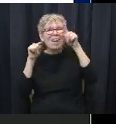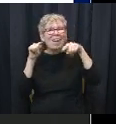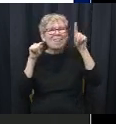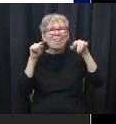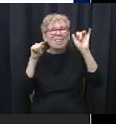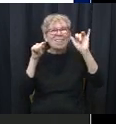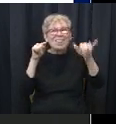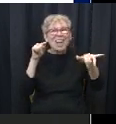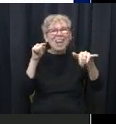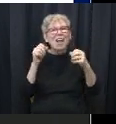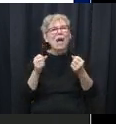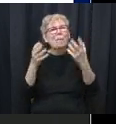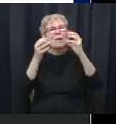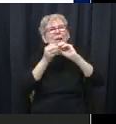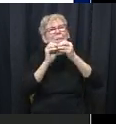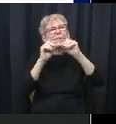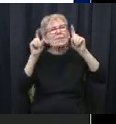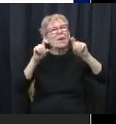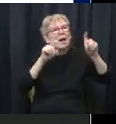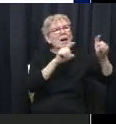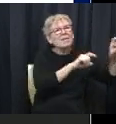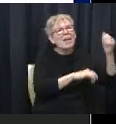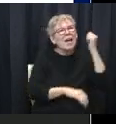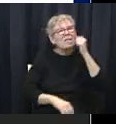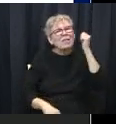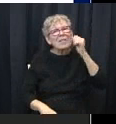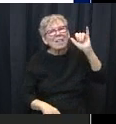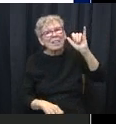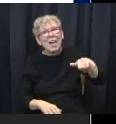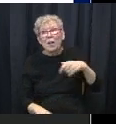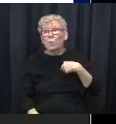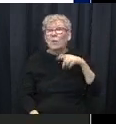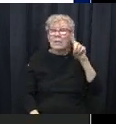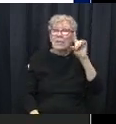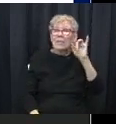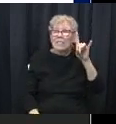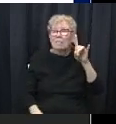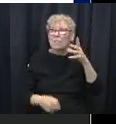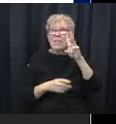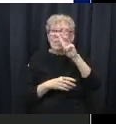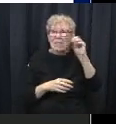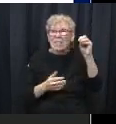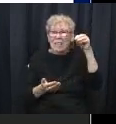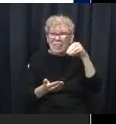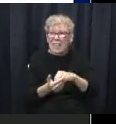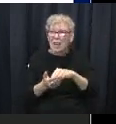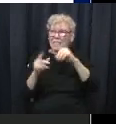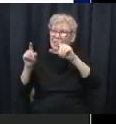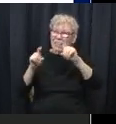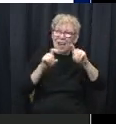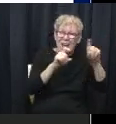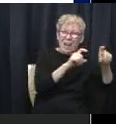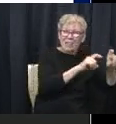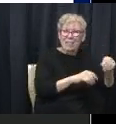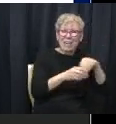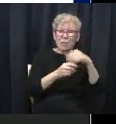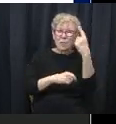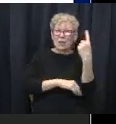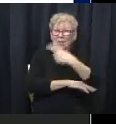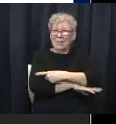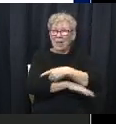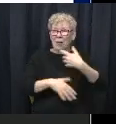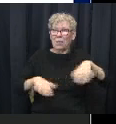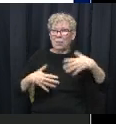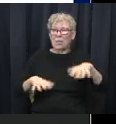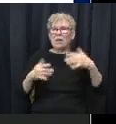tests administered per day. And recently, we're back over 40,000, which helped with the decrease